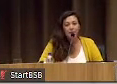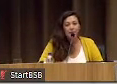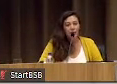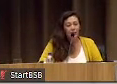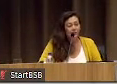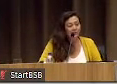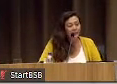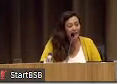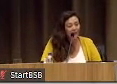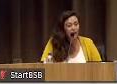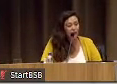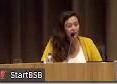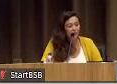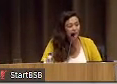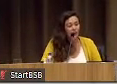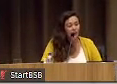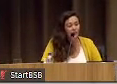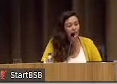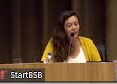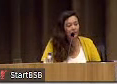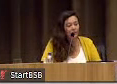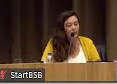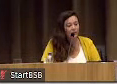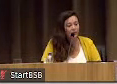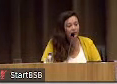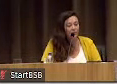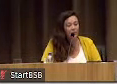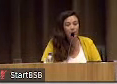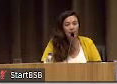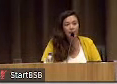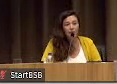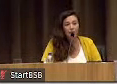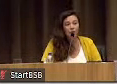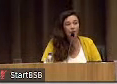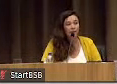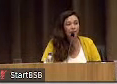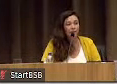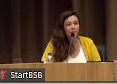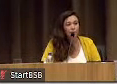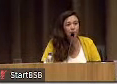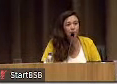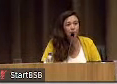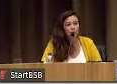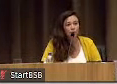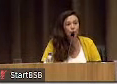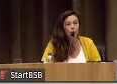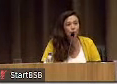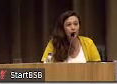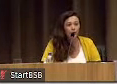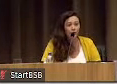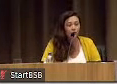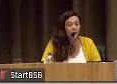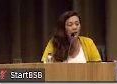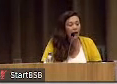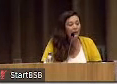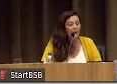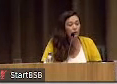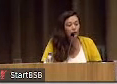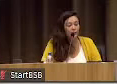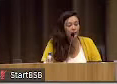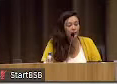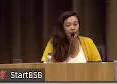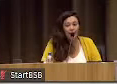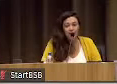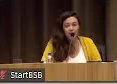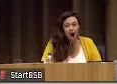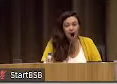Aligned to PNIS, we have the national strategy, digital health strategy for Brazil, that we see